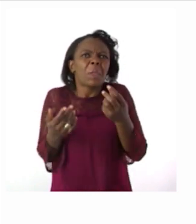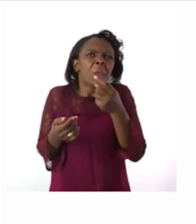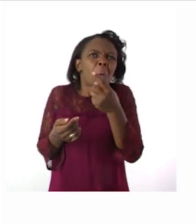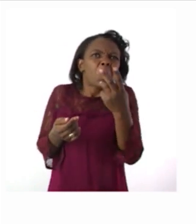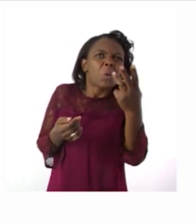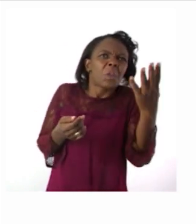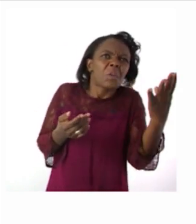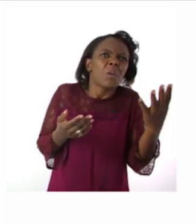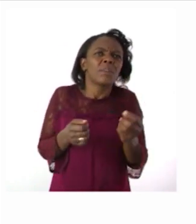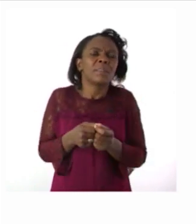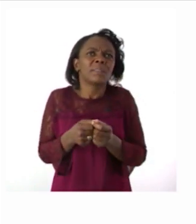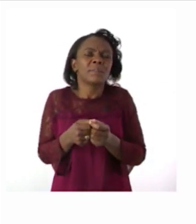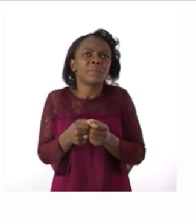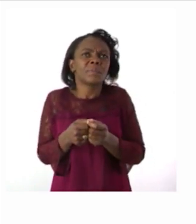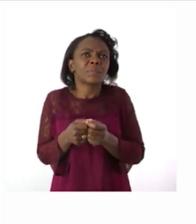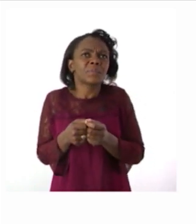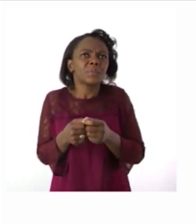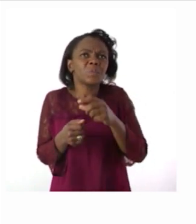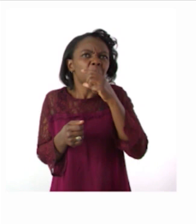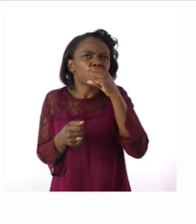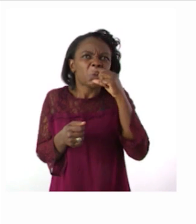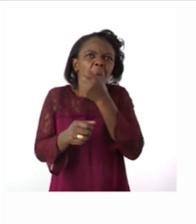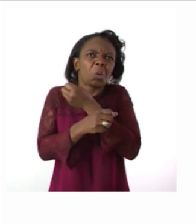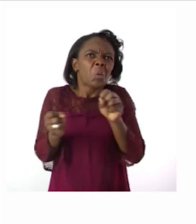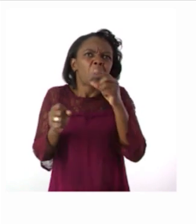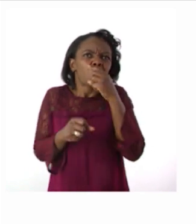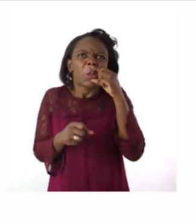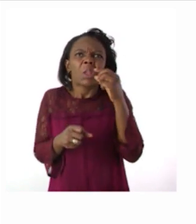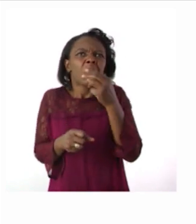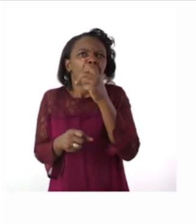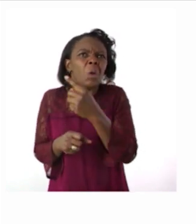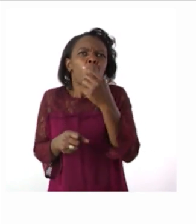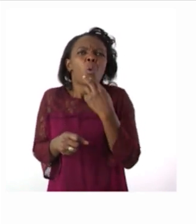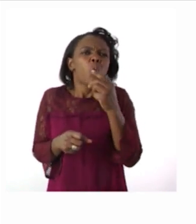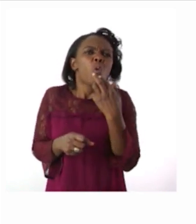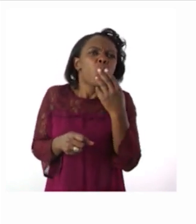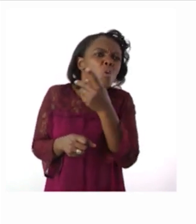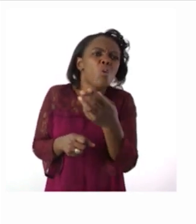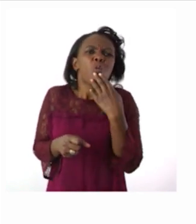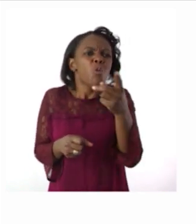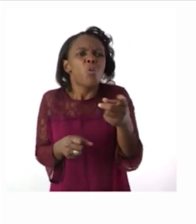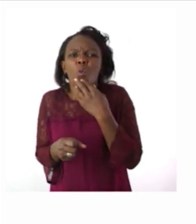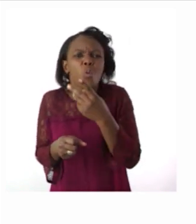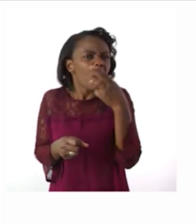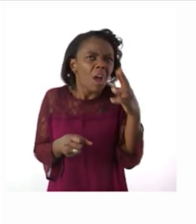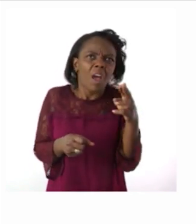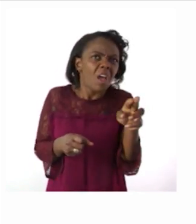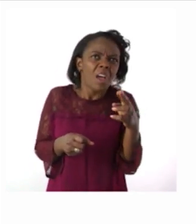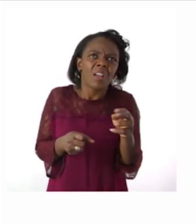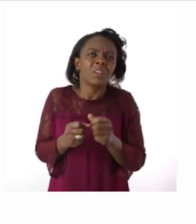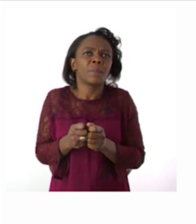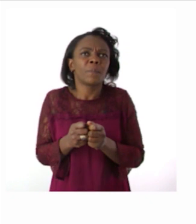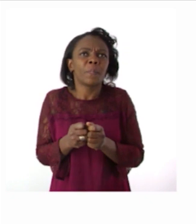we can't mention all of us names. Therefore, we just come up with one word. Which word is that? Which is us, referring to